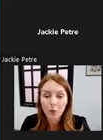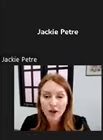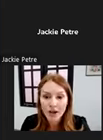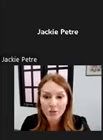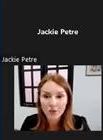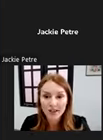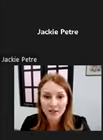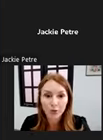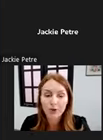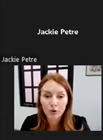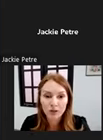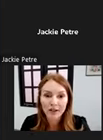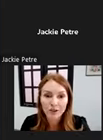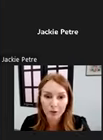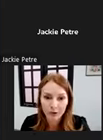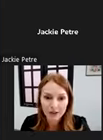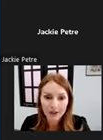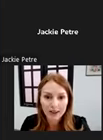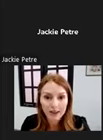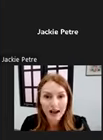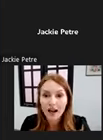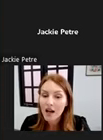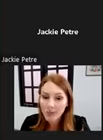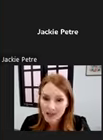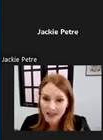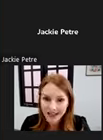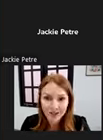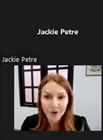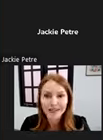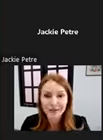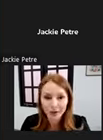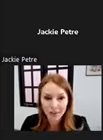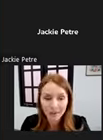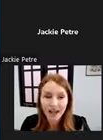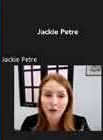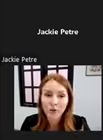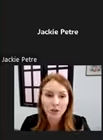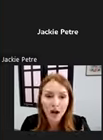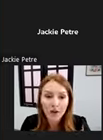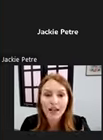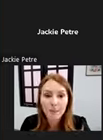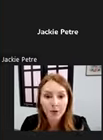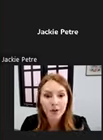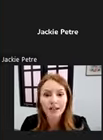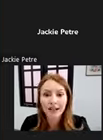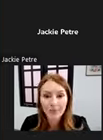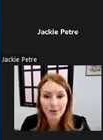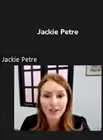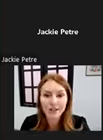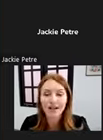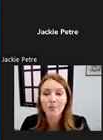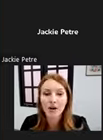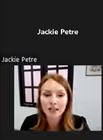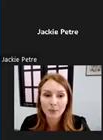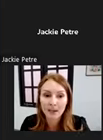Rico's 100% renewable energy goals. Accomplishing that is no easy feat, and it will require the input,